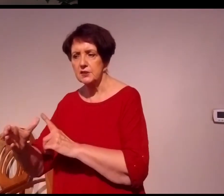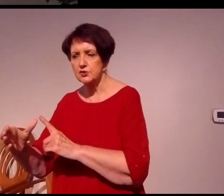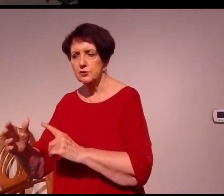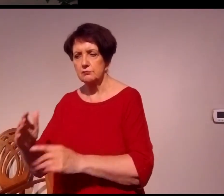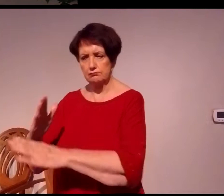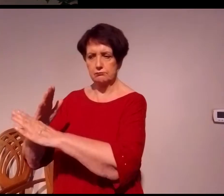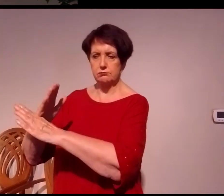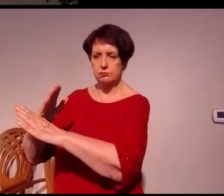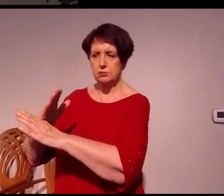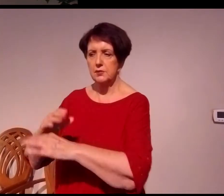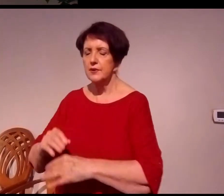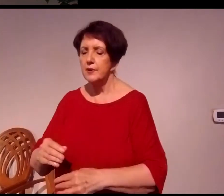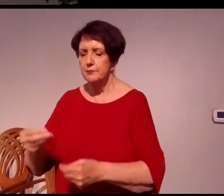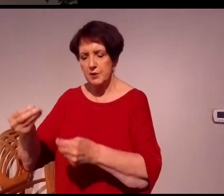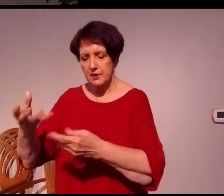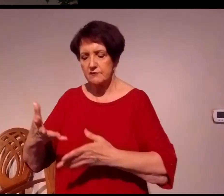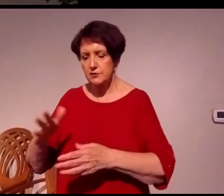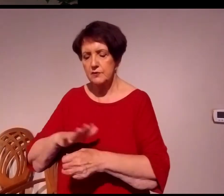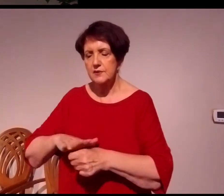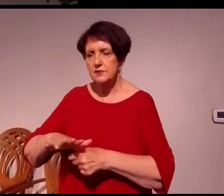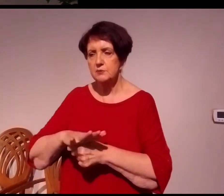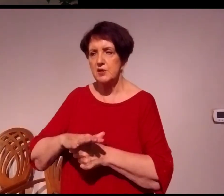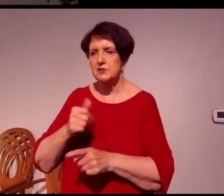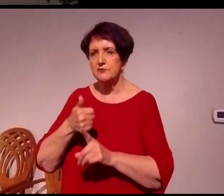gives us the space.